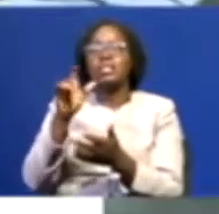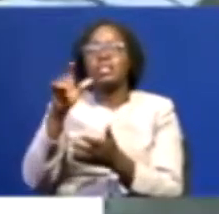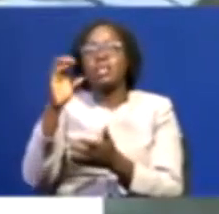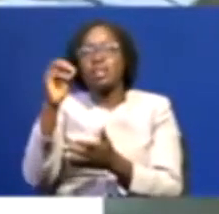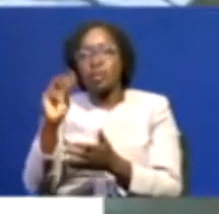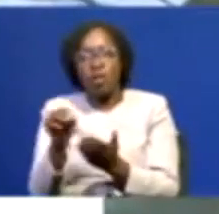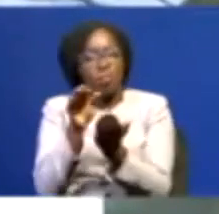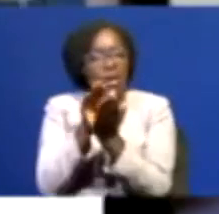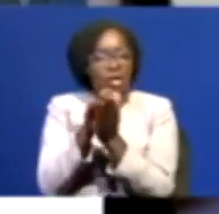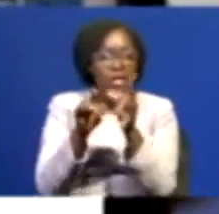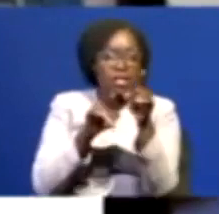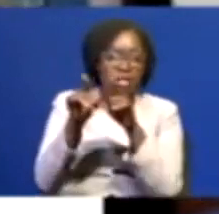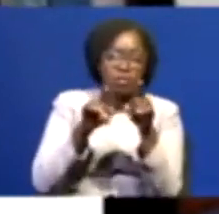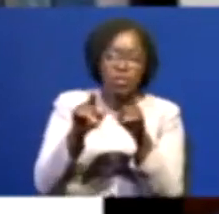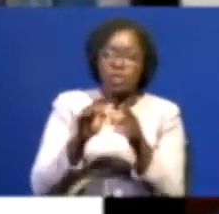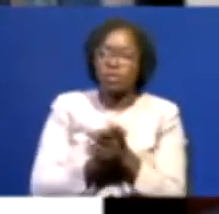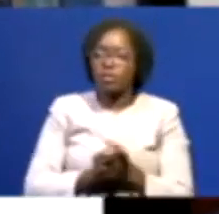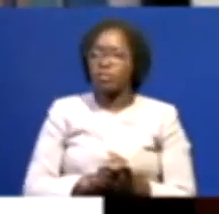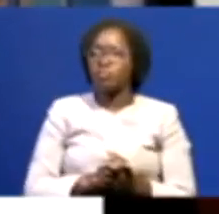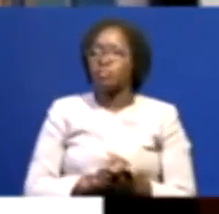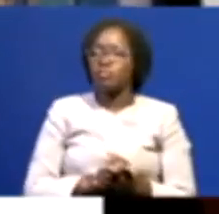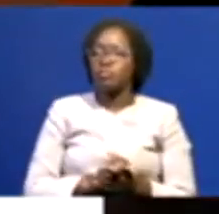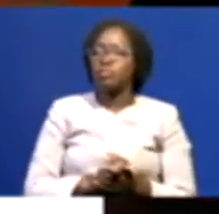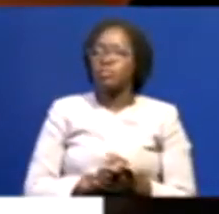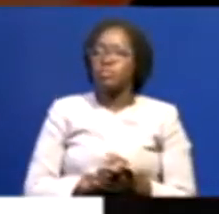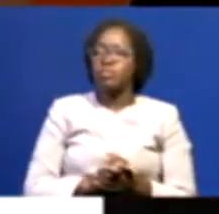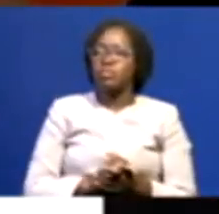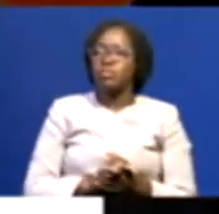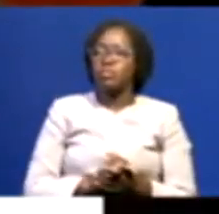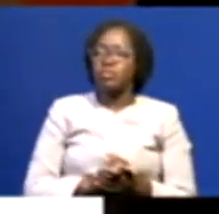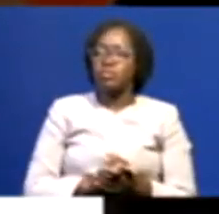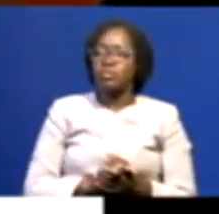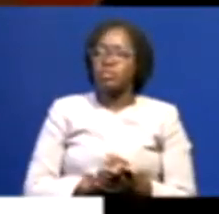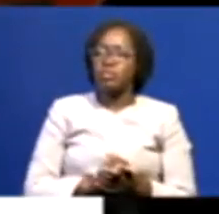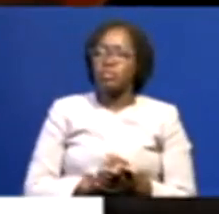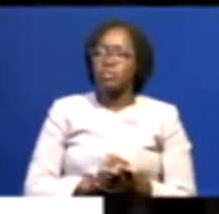banking, and transport. Beatrice Gatonyang-Etich, Lunchtime News.